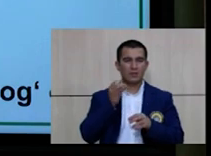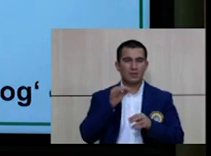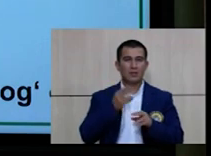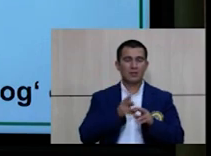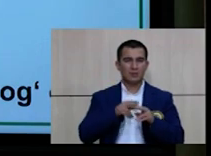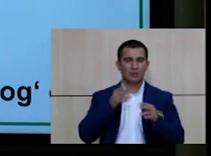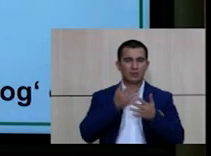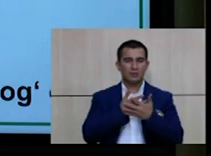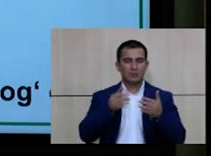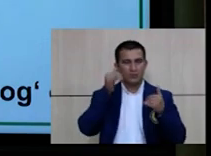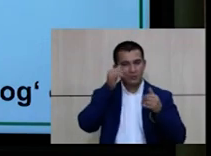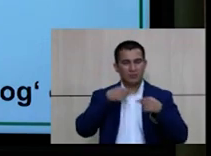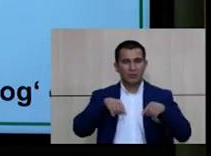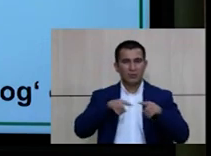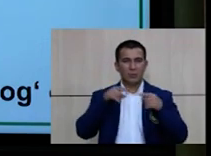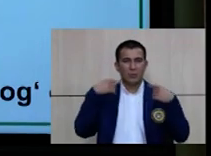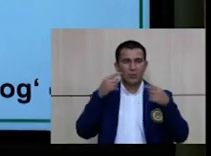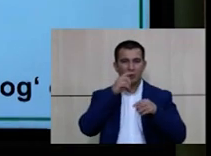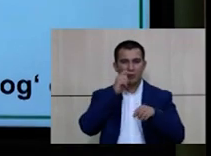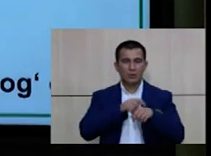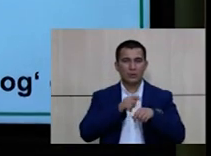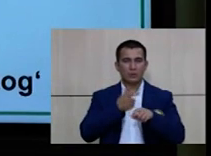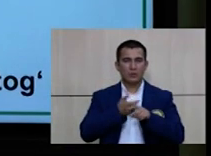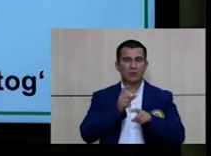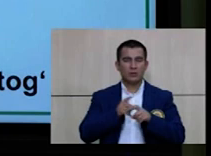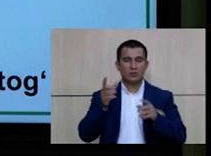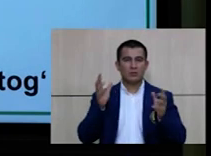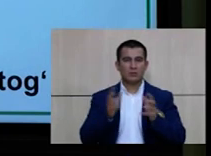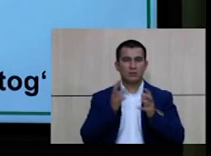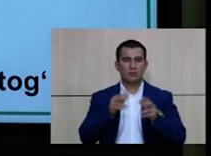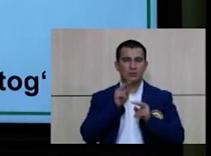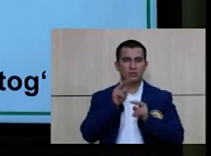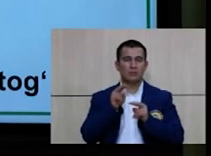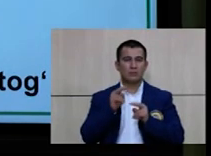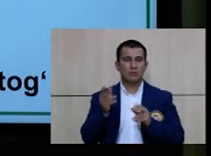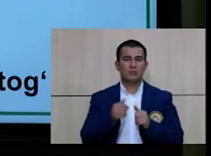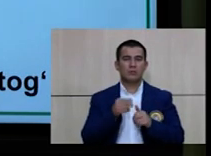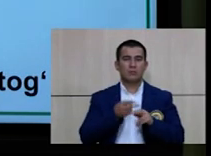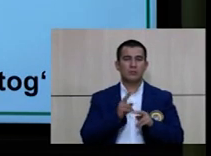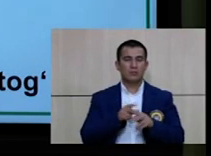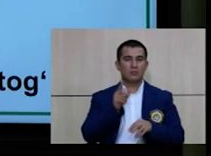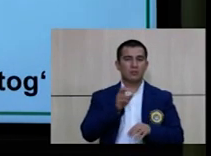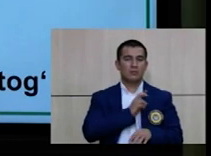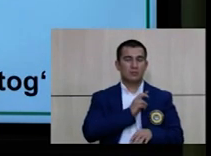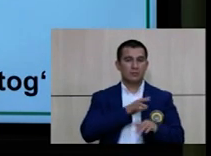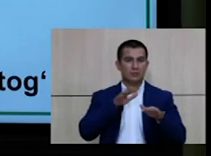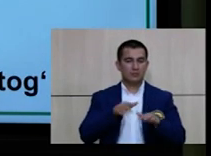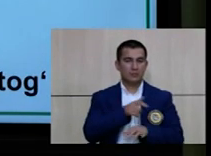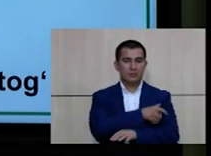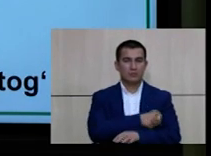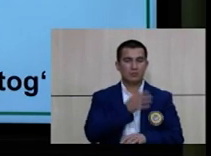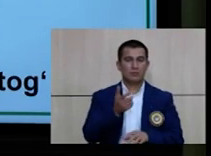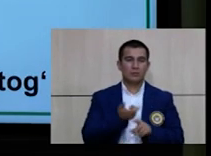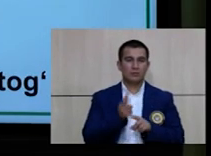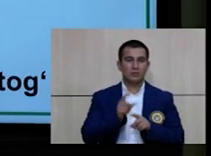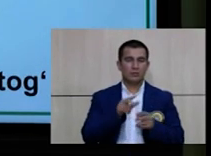morxo'r, Buxoro tog' qo'yi, burgut himoya ostiga olingan. Shuningdek, qo'riqxona hududida